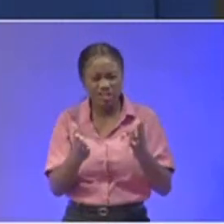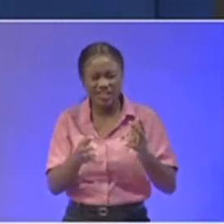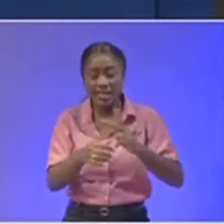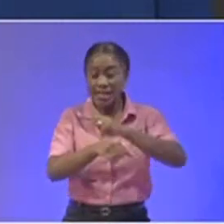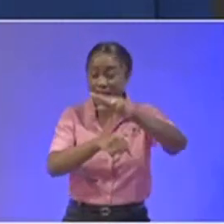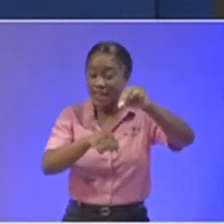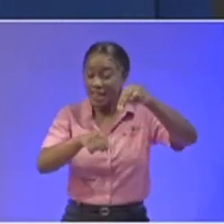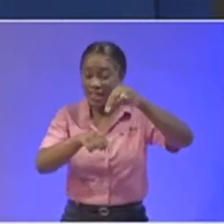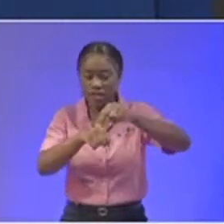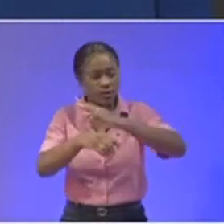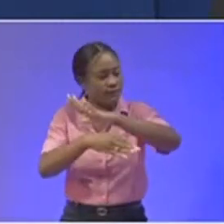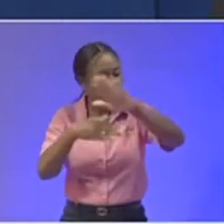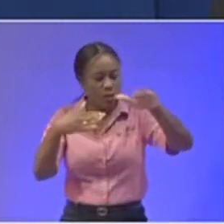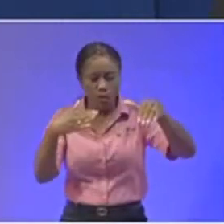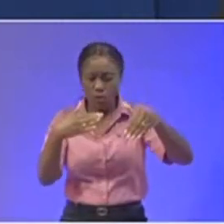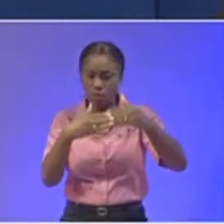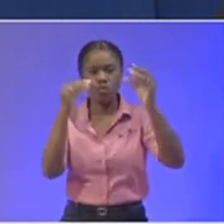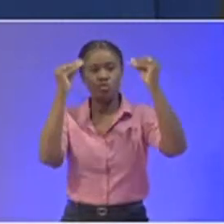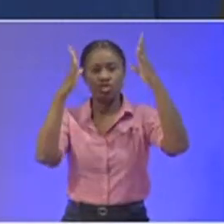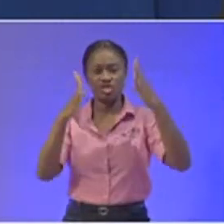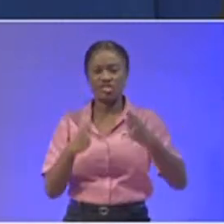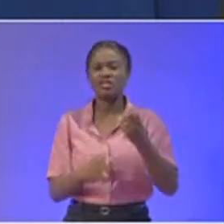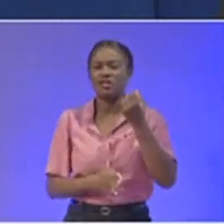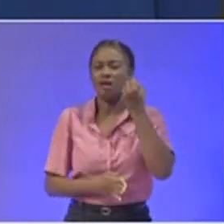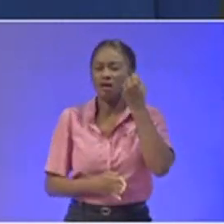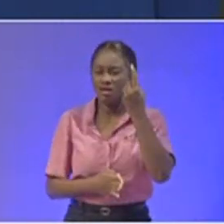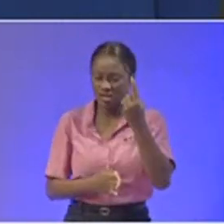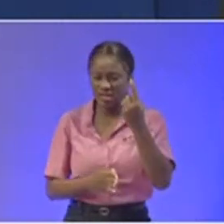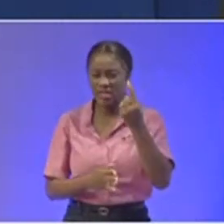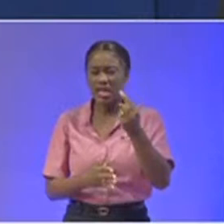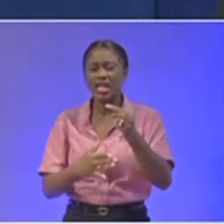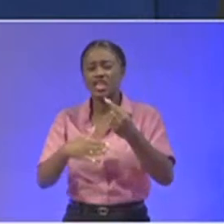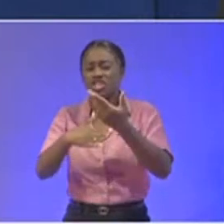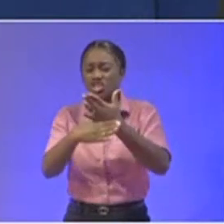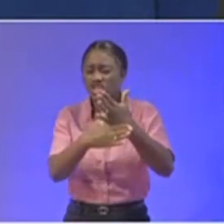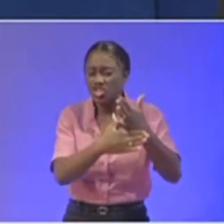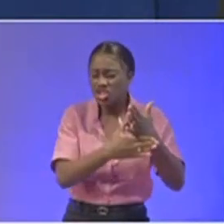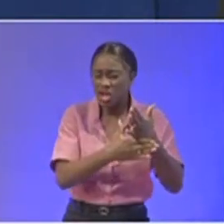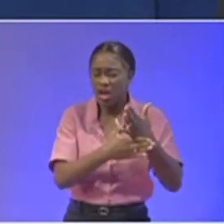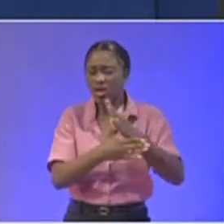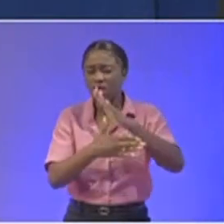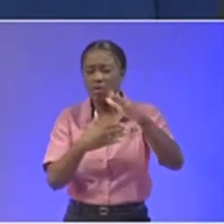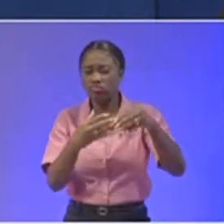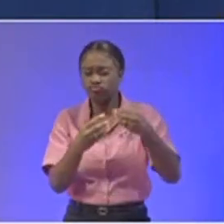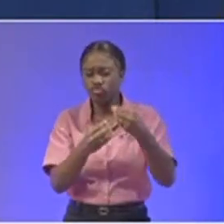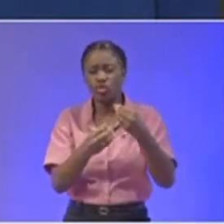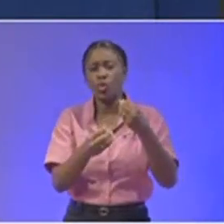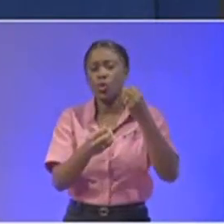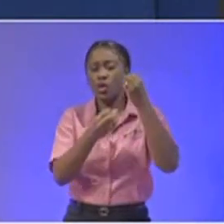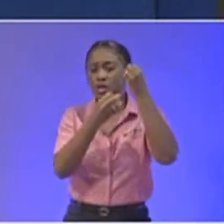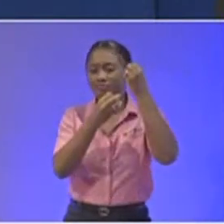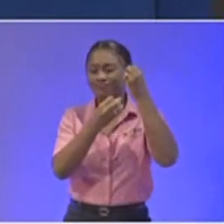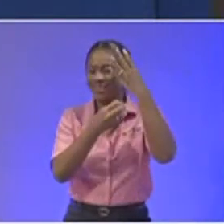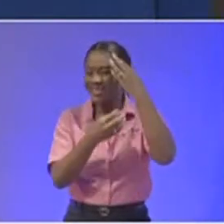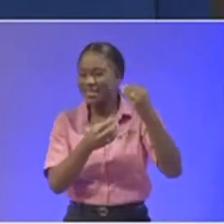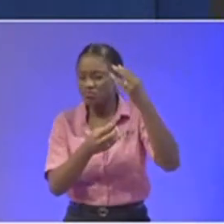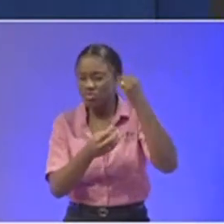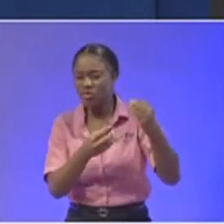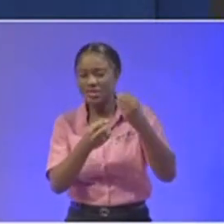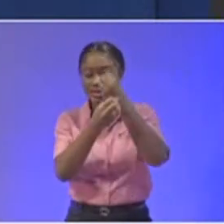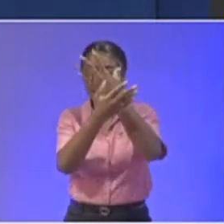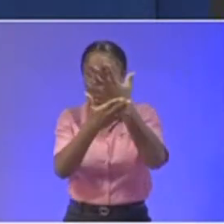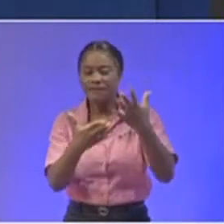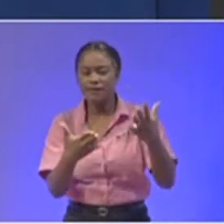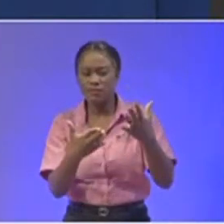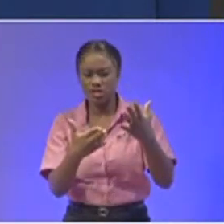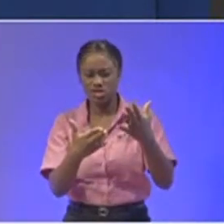national climate of the importance of sharing those kinds of anecdotal reports in a more structured kind of